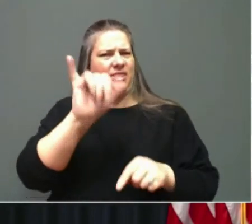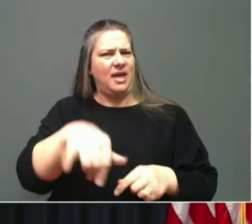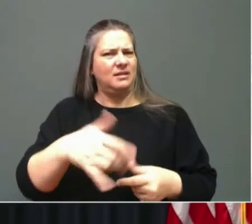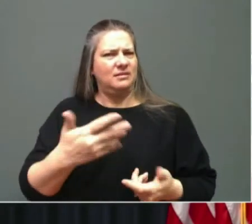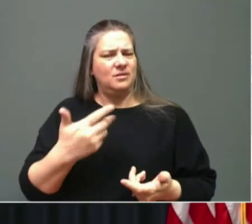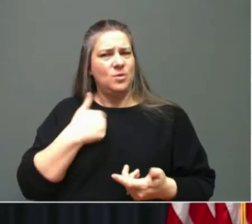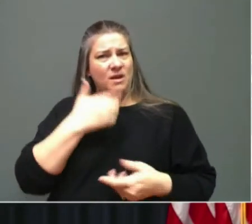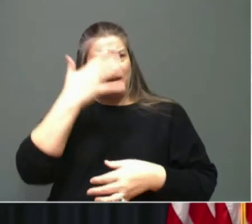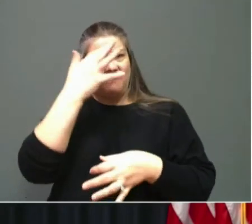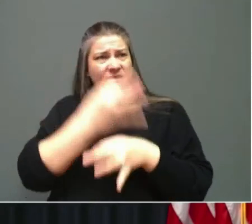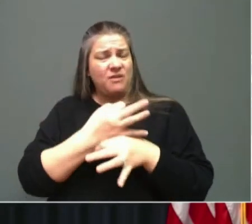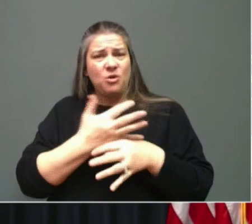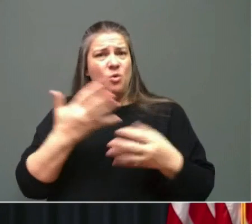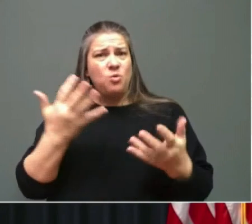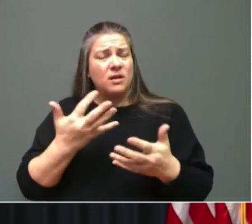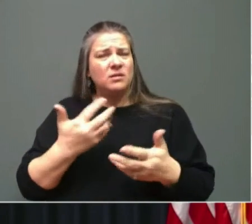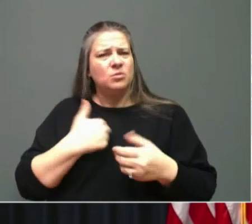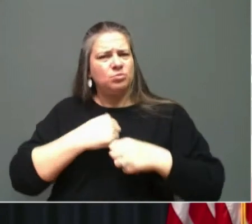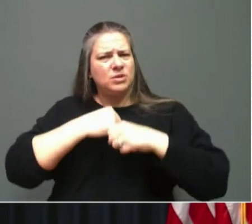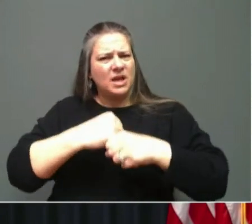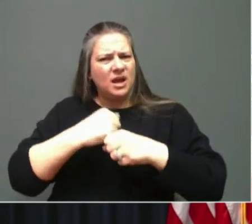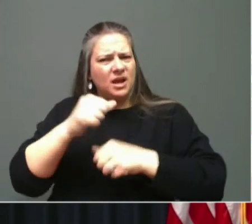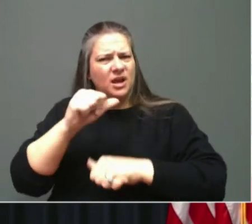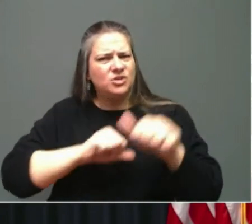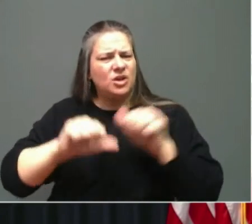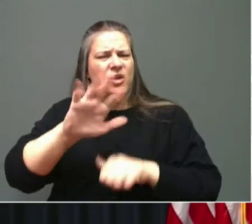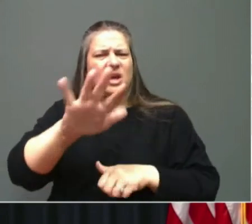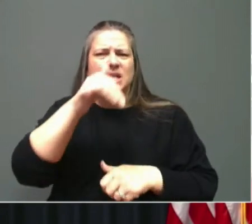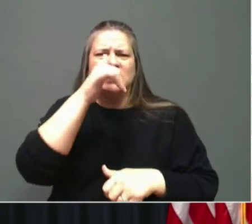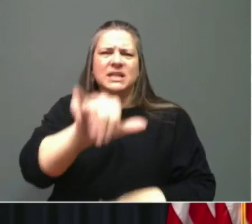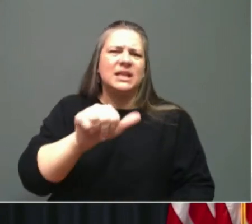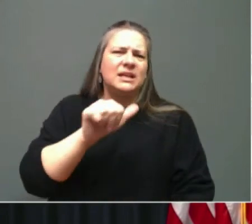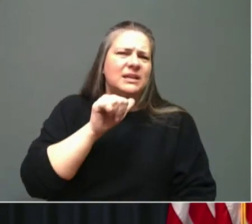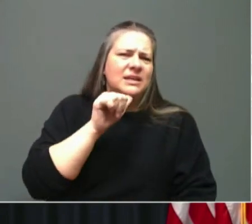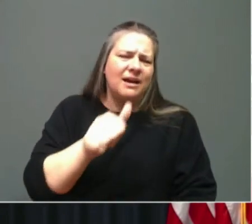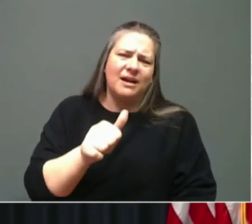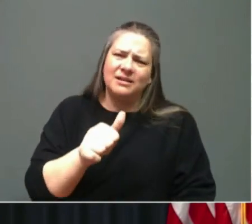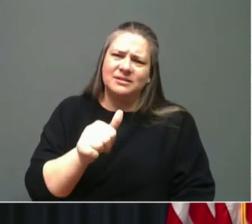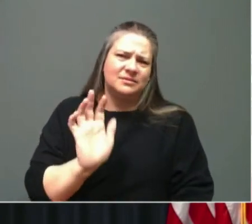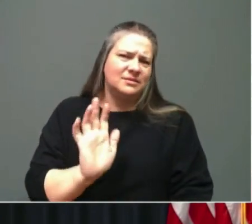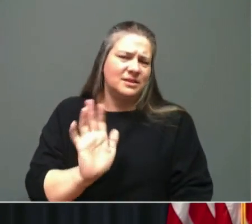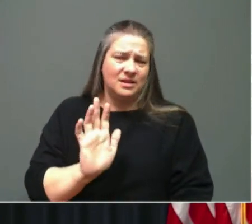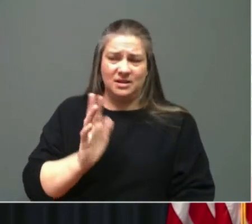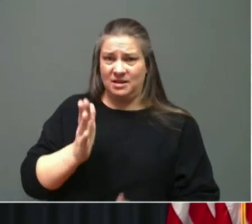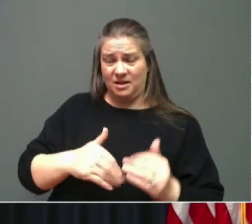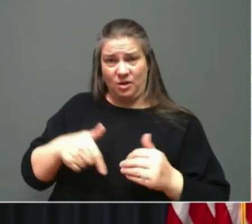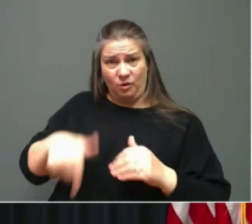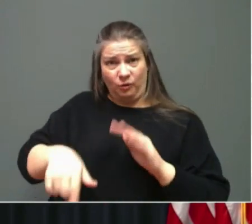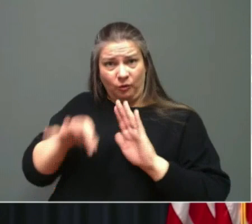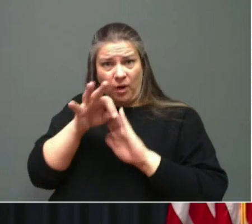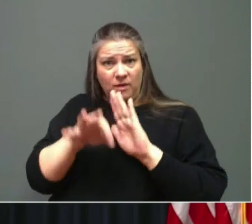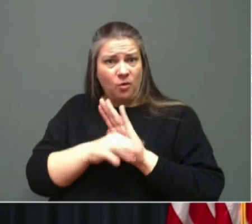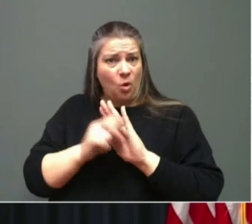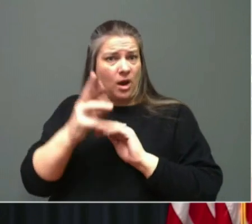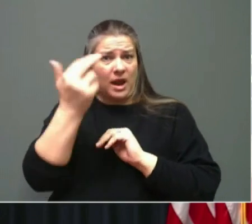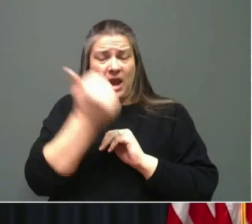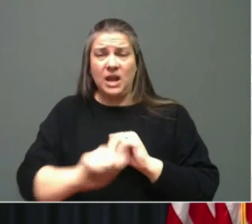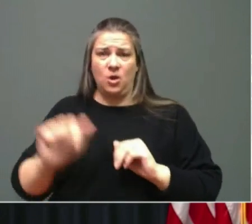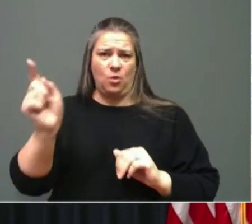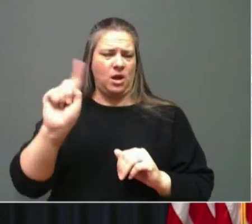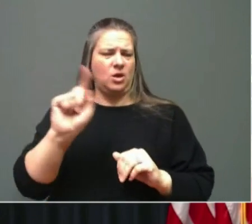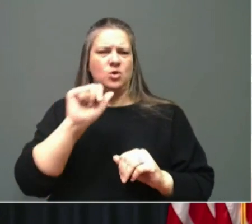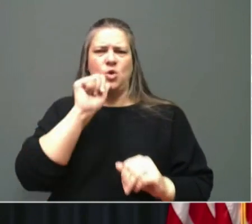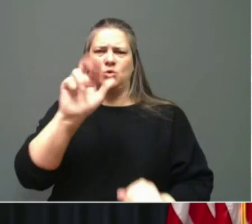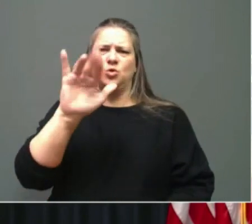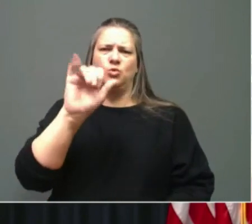each other and not doing the silly things, whether it's here in Frankfort or elsewhere that put people at risk.